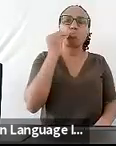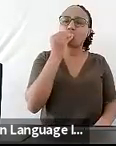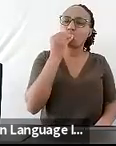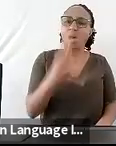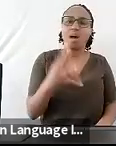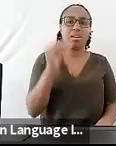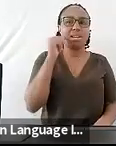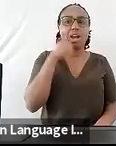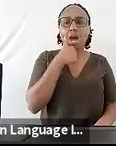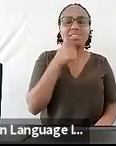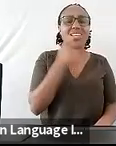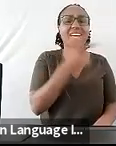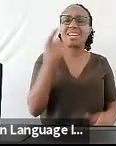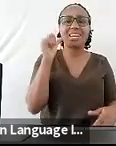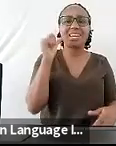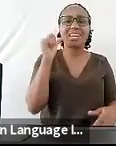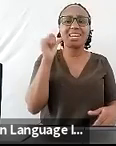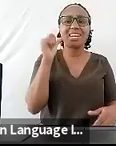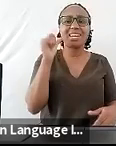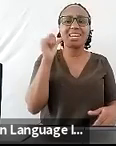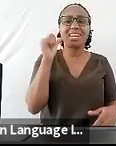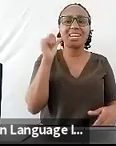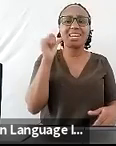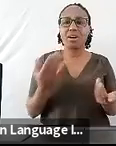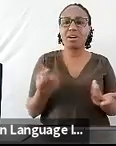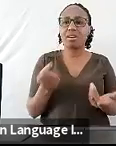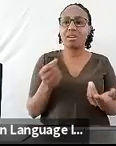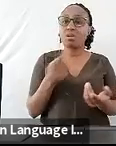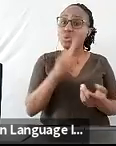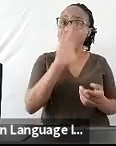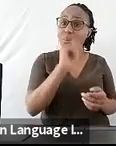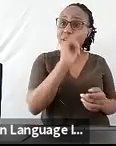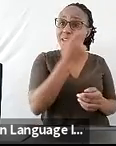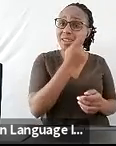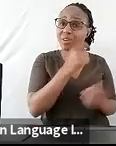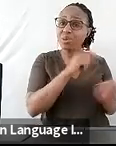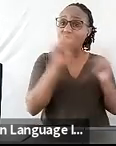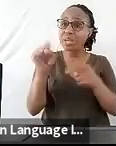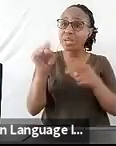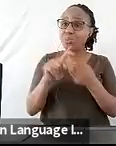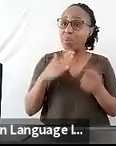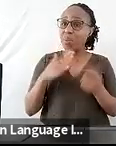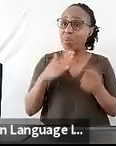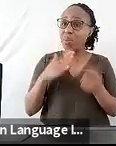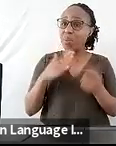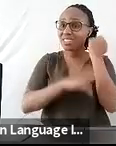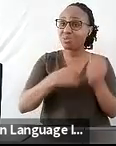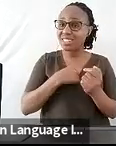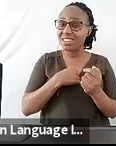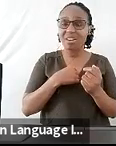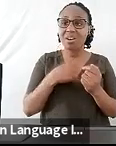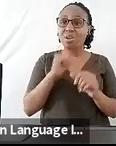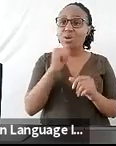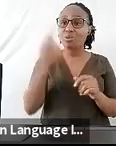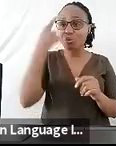You're from Kenya. You came to our country just to visit. Like, not for humanitarian. I said, yeah, just to visit. The guy I stayed with, I